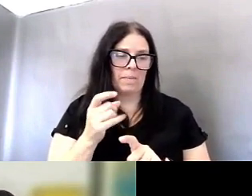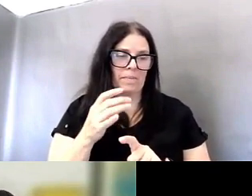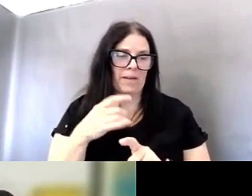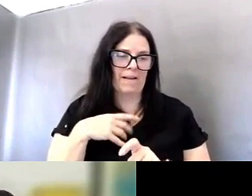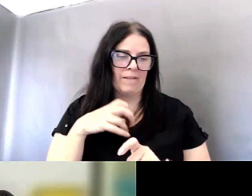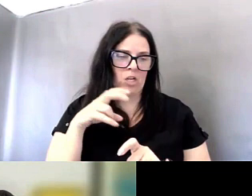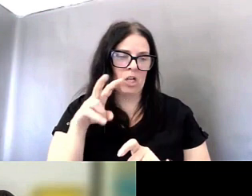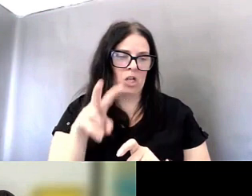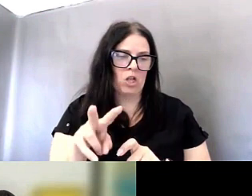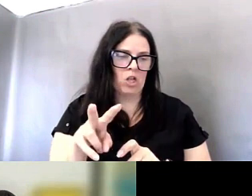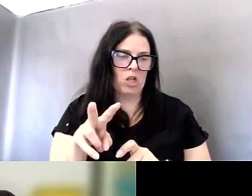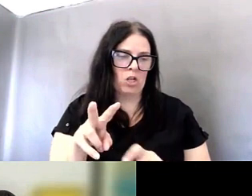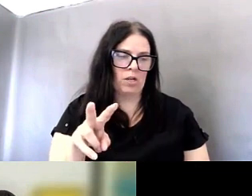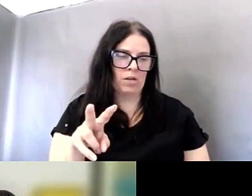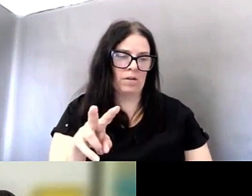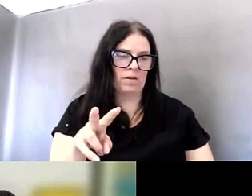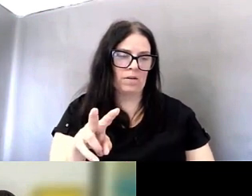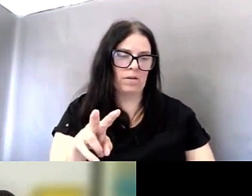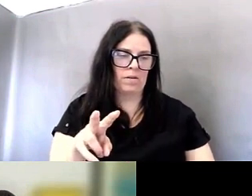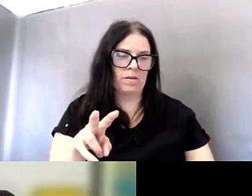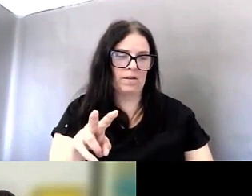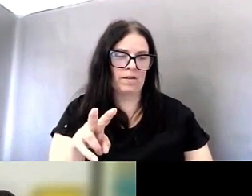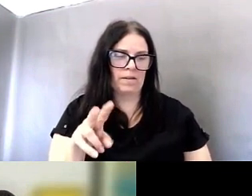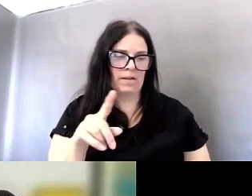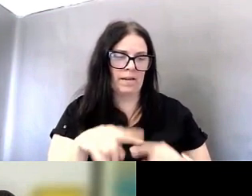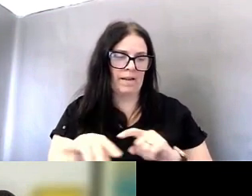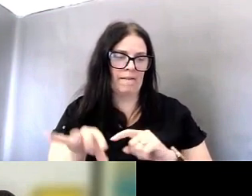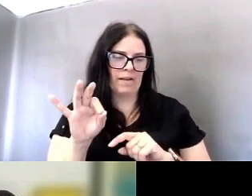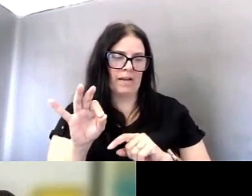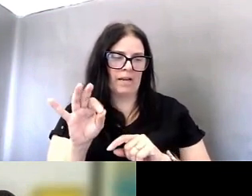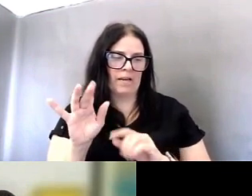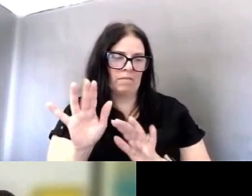find my response here. I lost it.